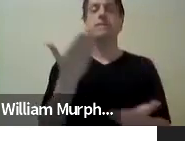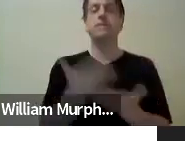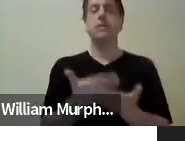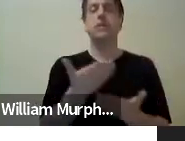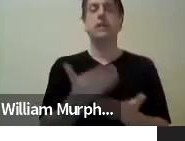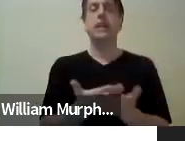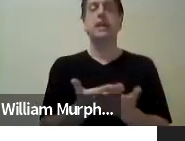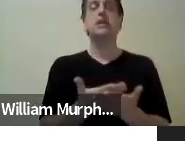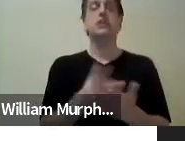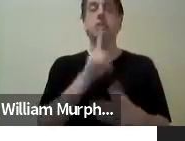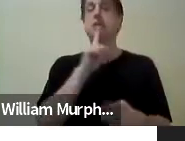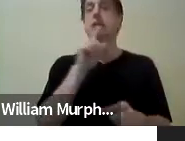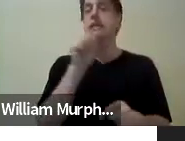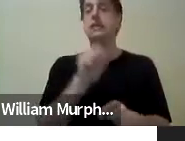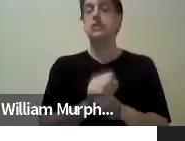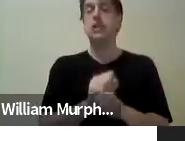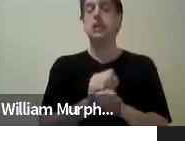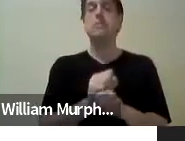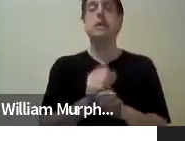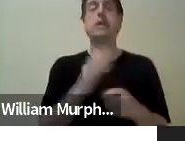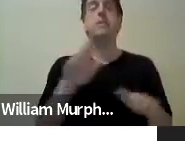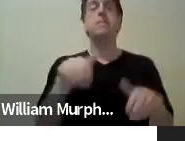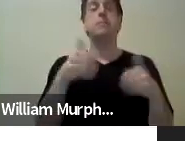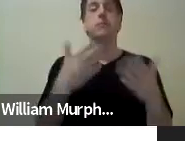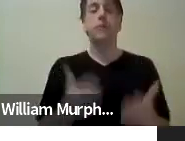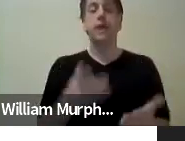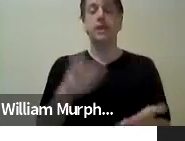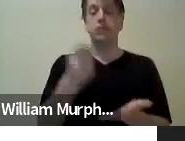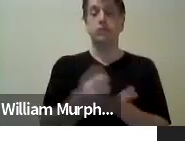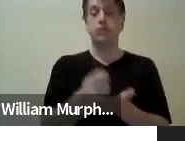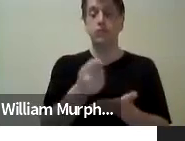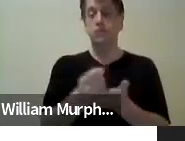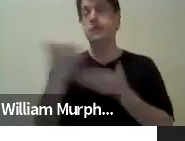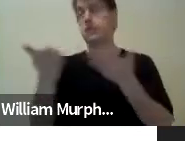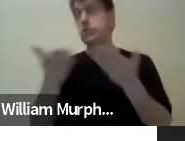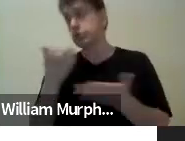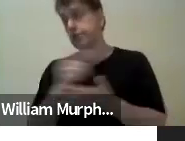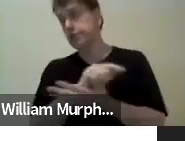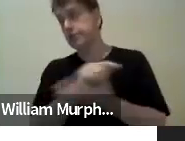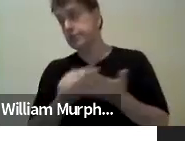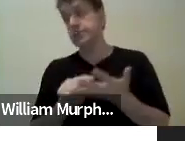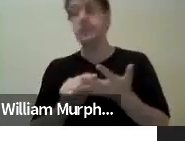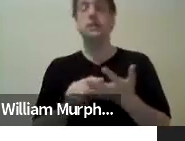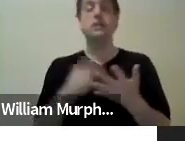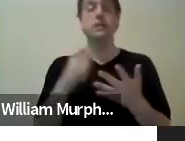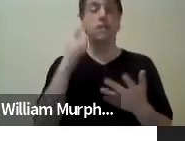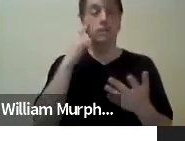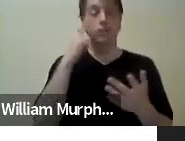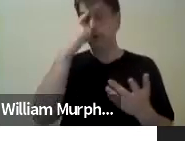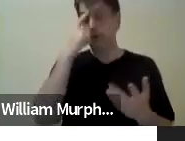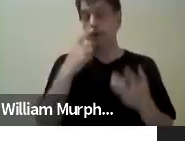legitimate provider of treatment or services in which you engage about your mental health symptoms.